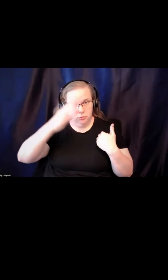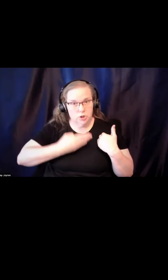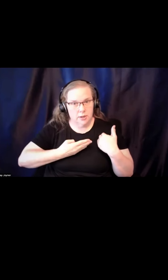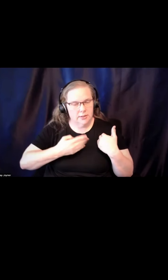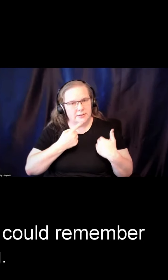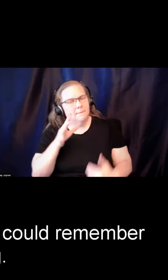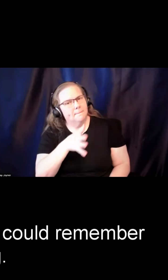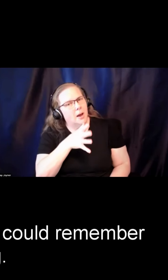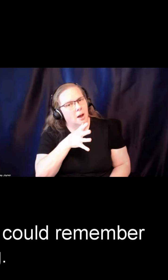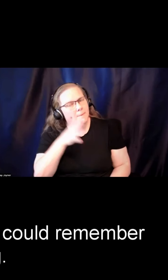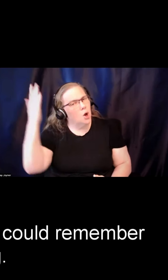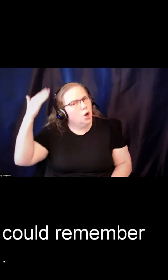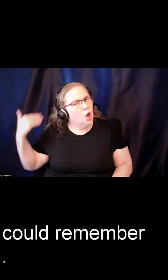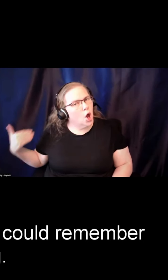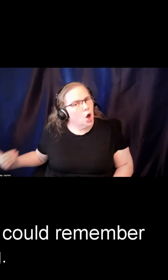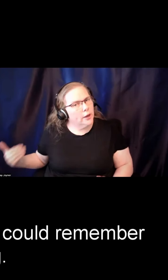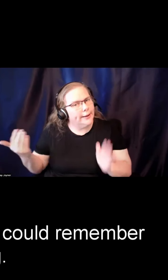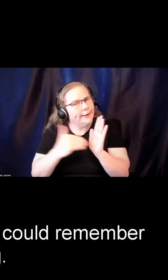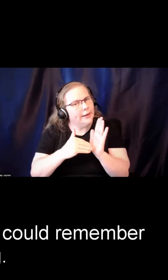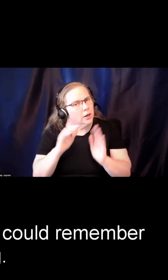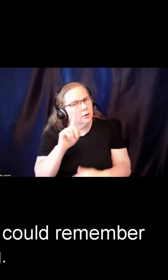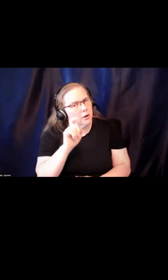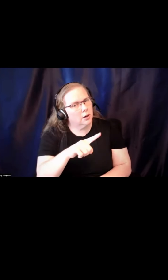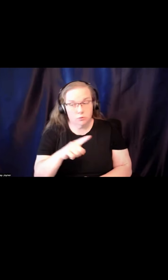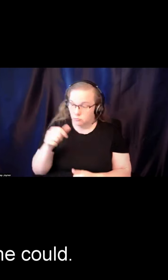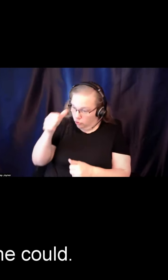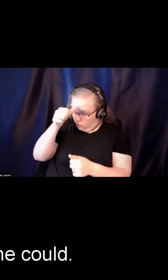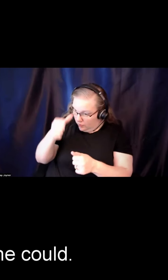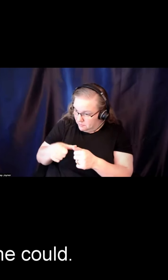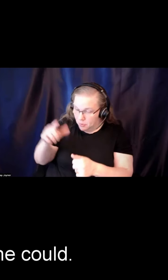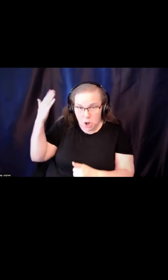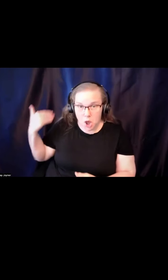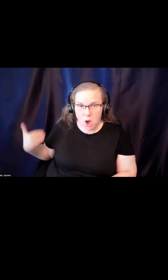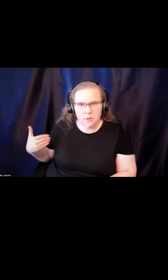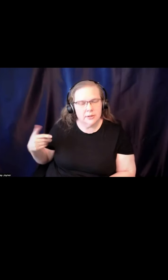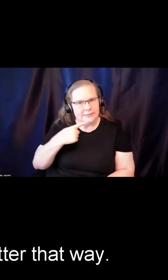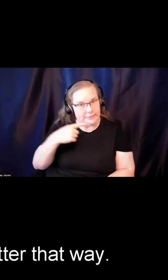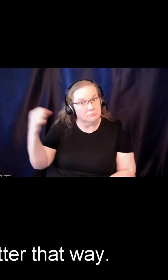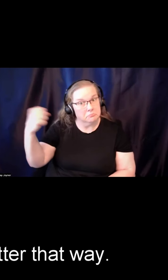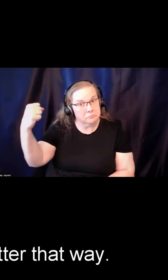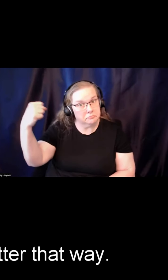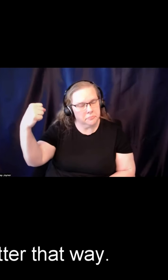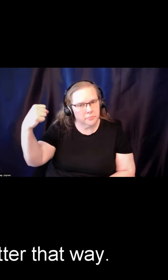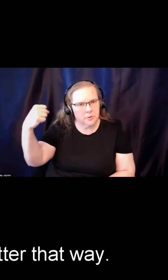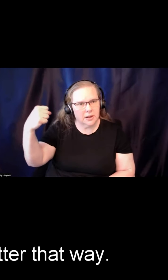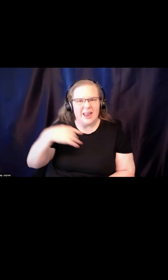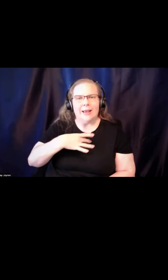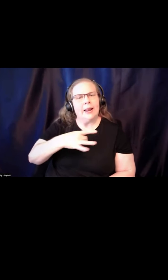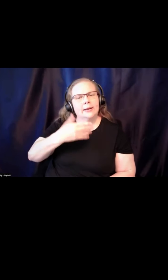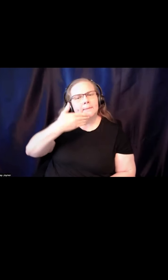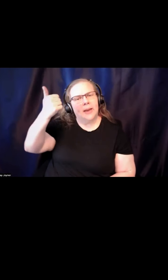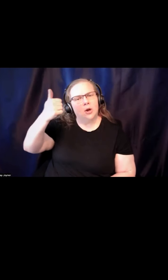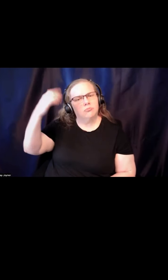again?" Startled, I asked if he could remember it long. He said that he could, and he liked it better that